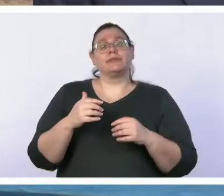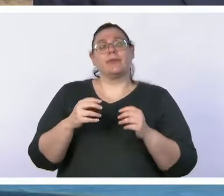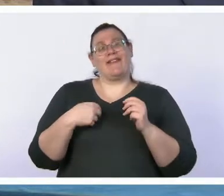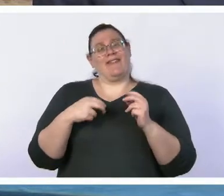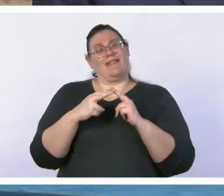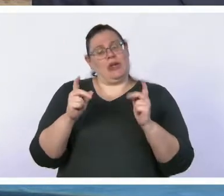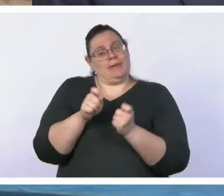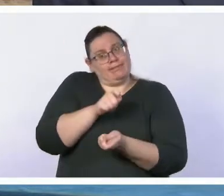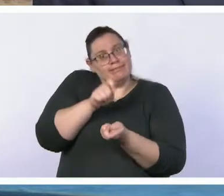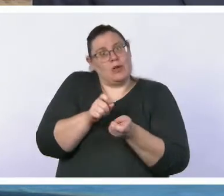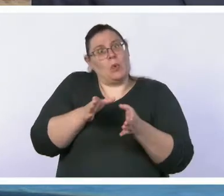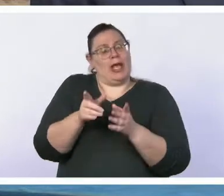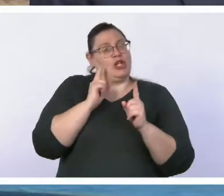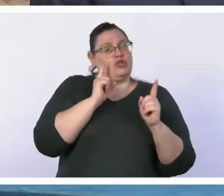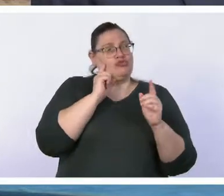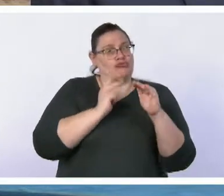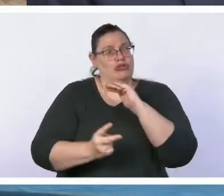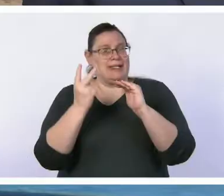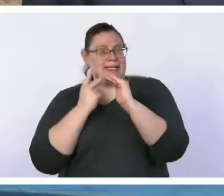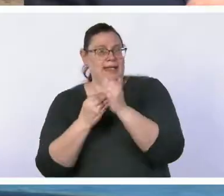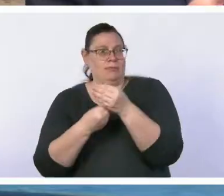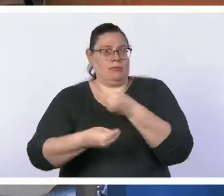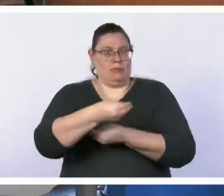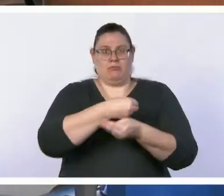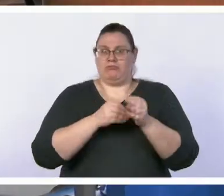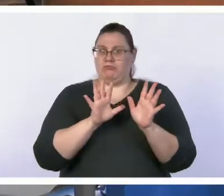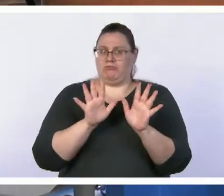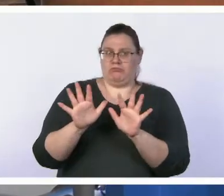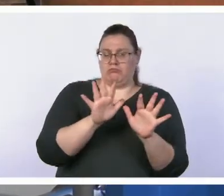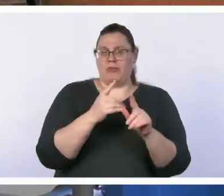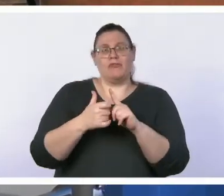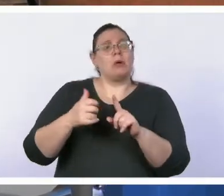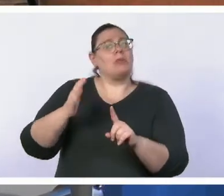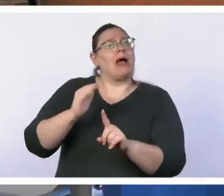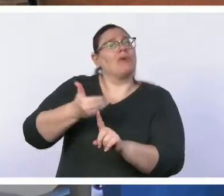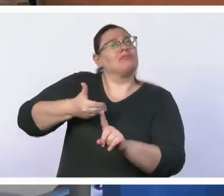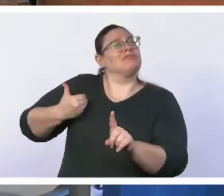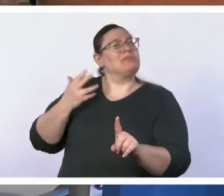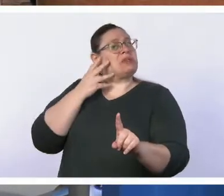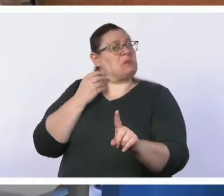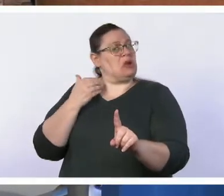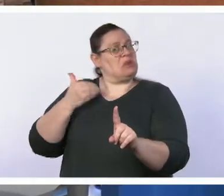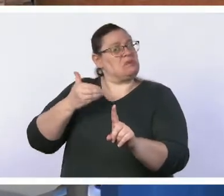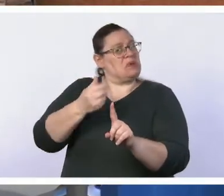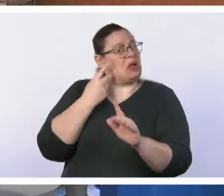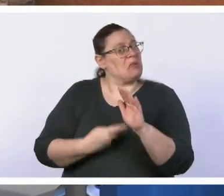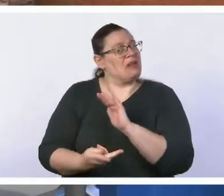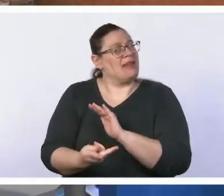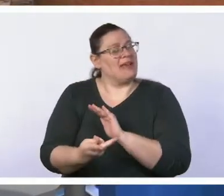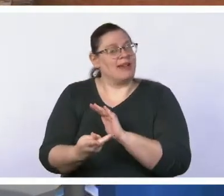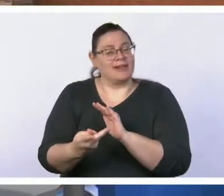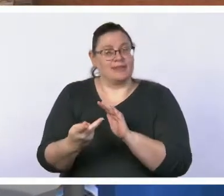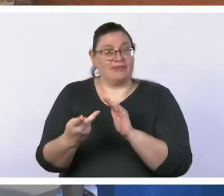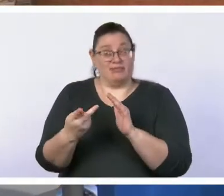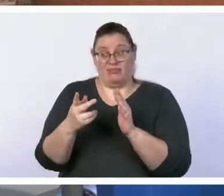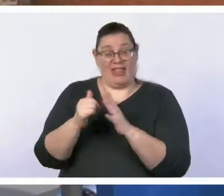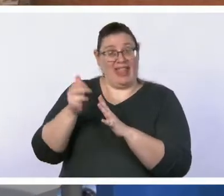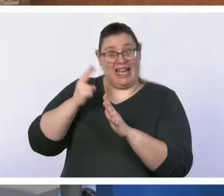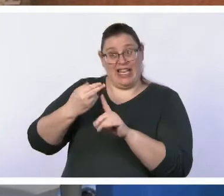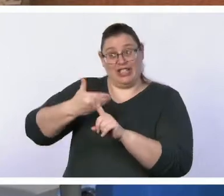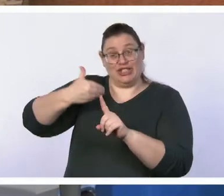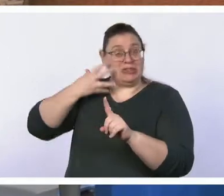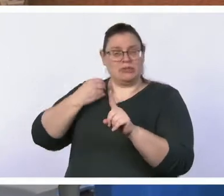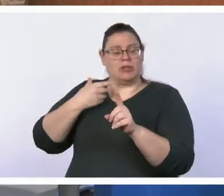precise method of predicting revenues based on historical experience. Sure. We can just shred all that